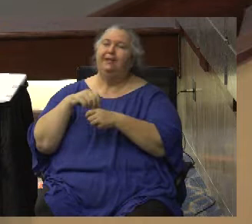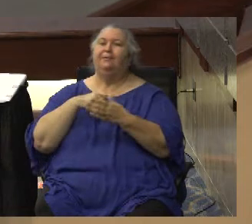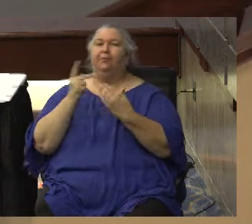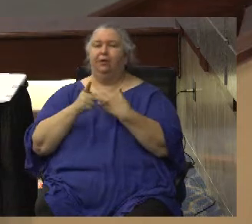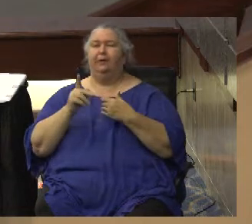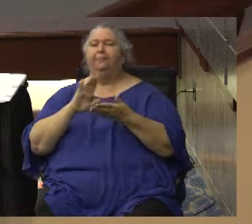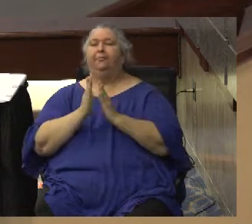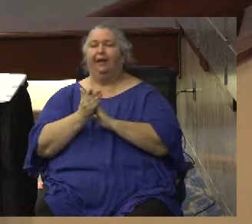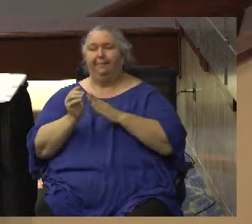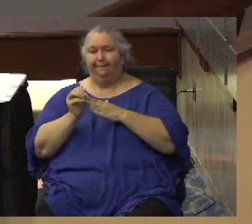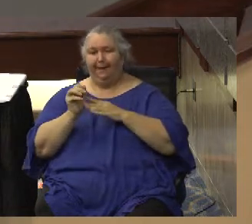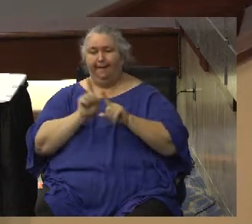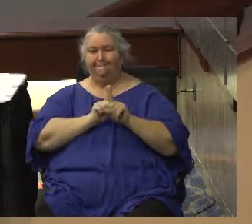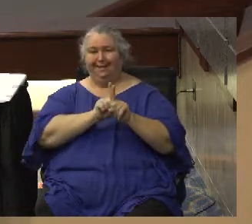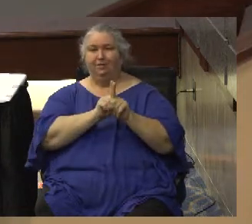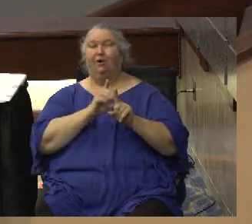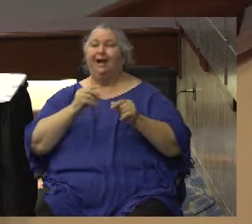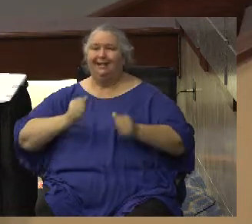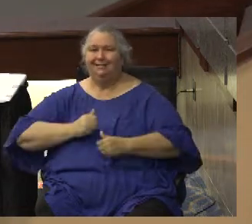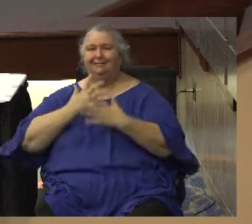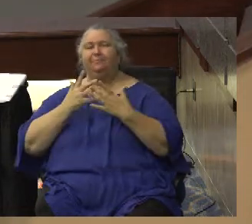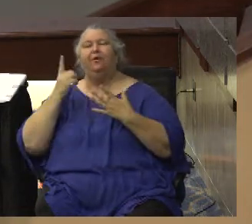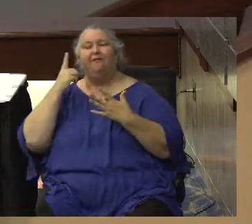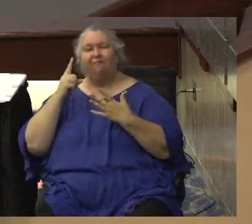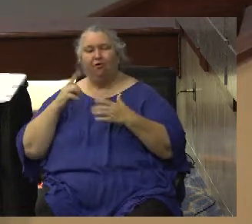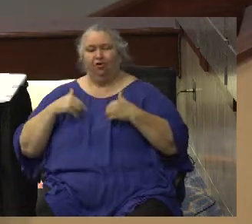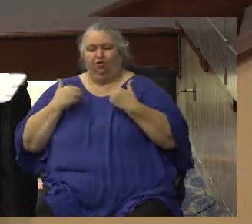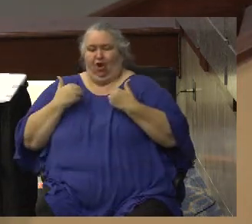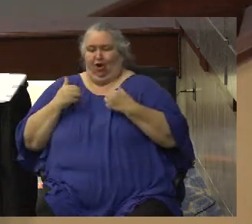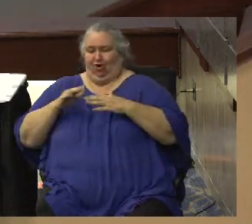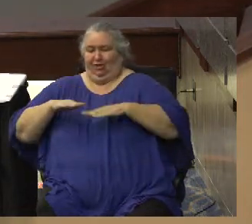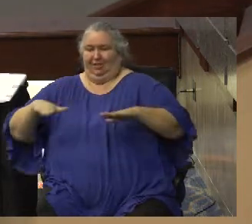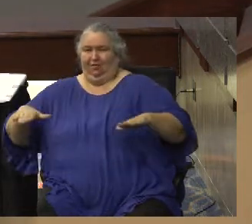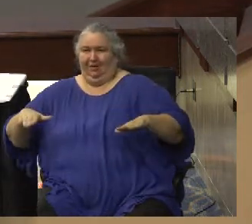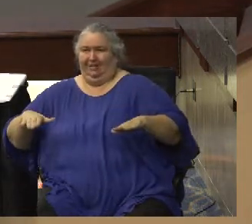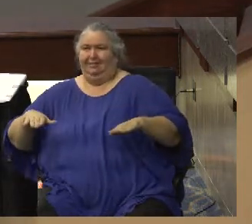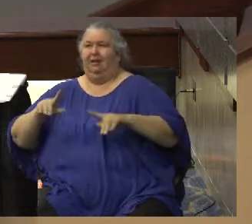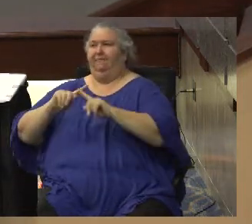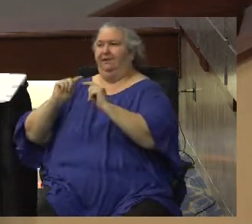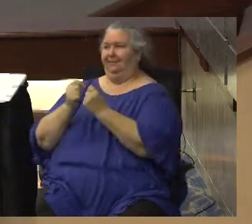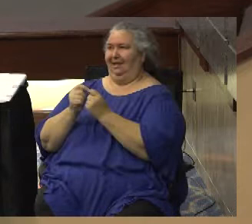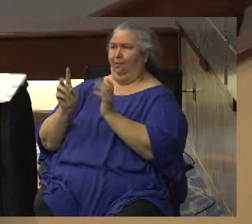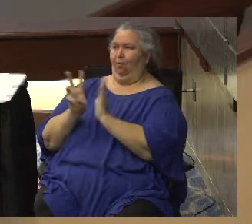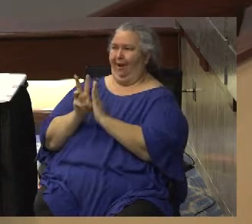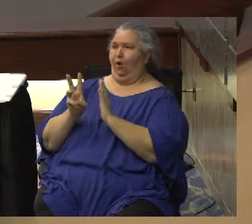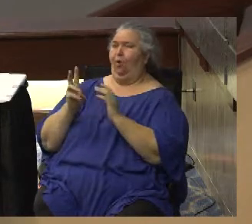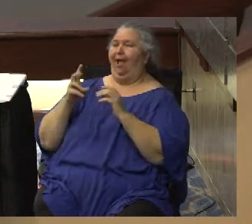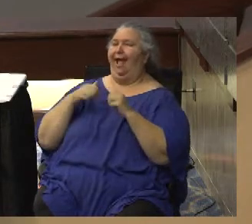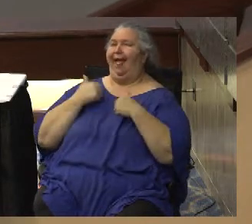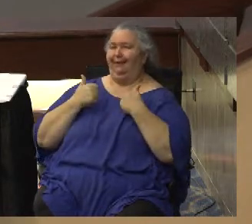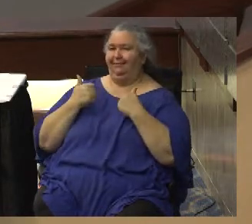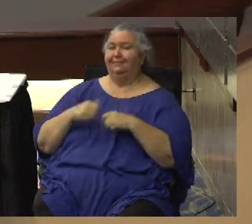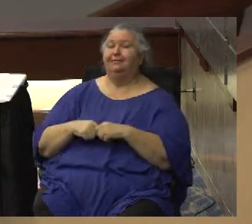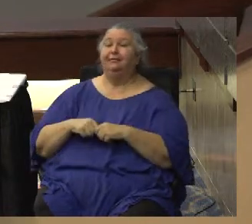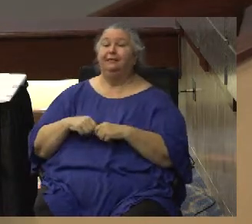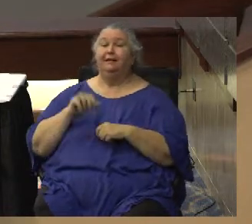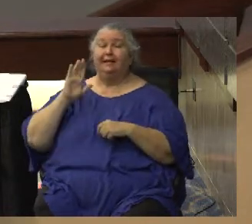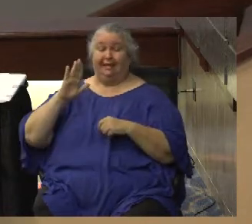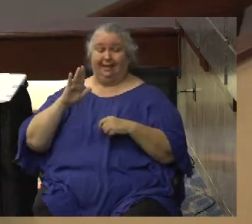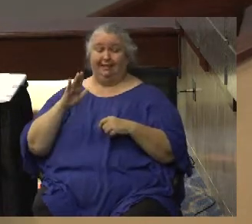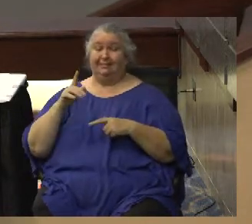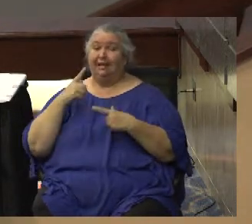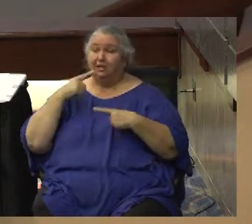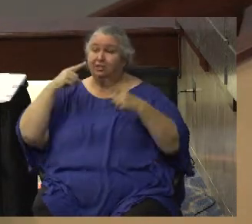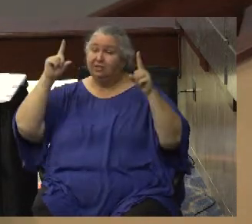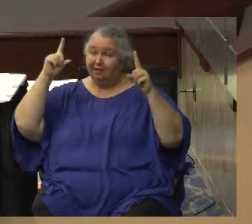leading mentor and inspiration for younger generations of the Team Waco athletes. Will's list of athletic achievements